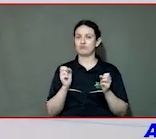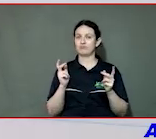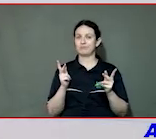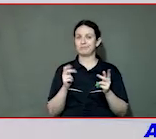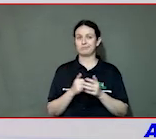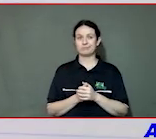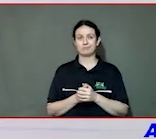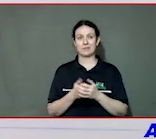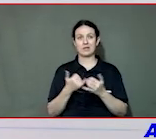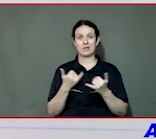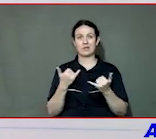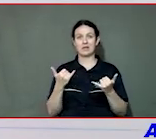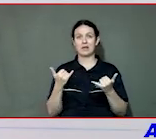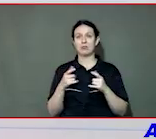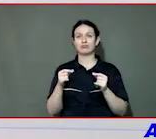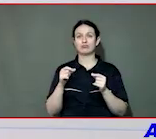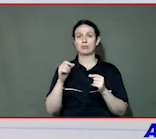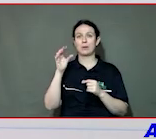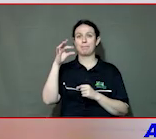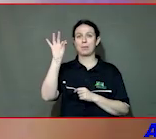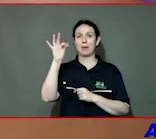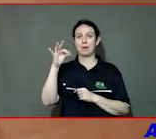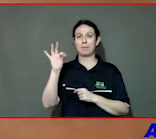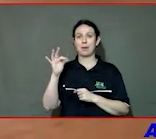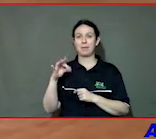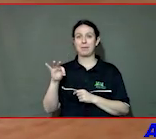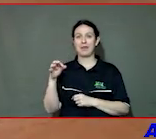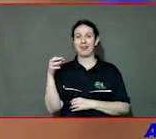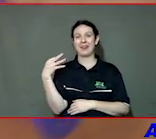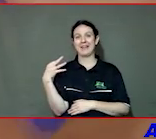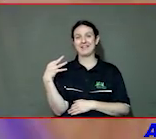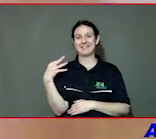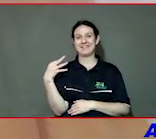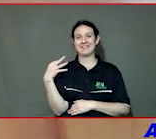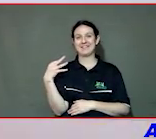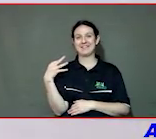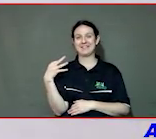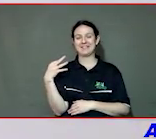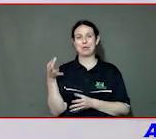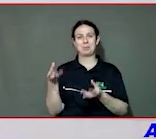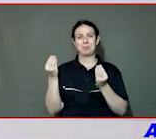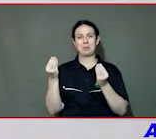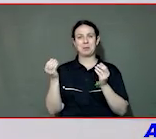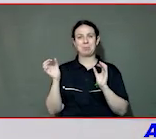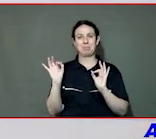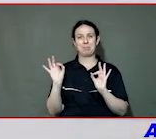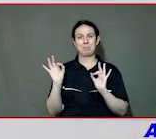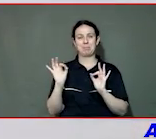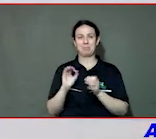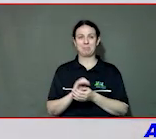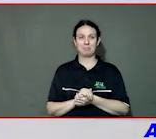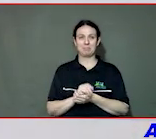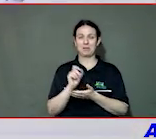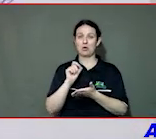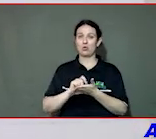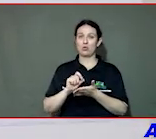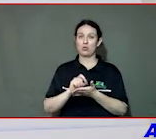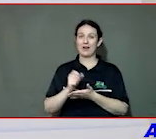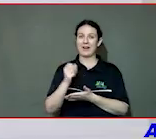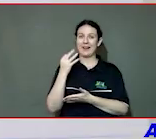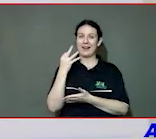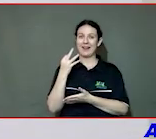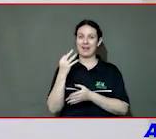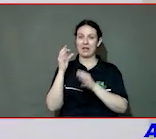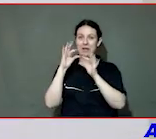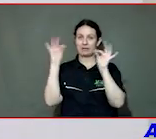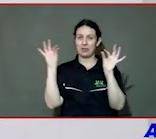Okay, and there you got 3 marks. So it is 1, 2, 3 marks. You wrote 3